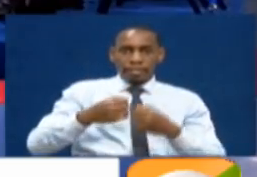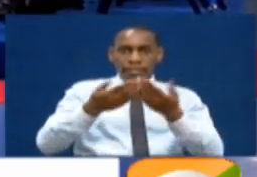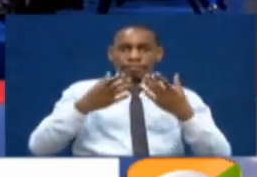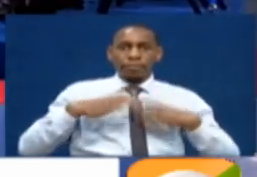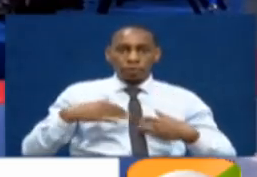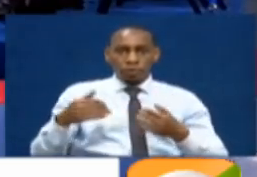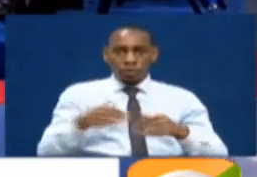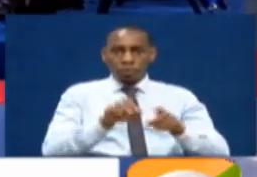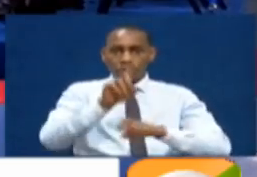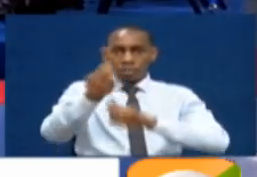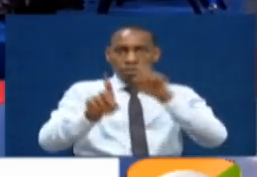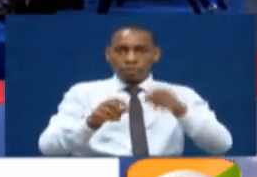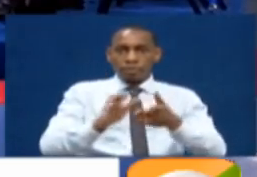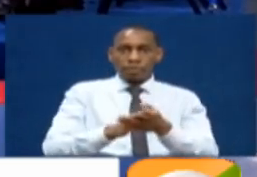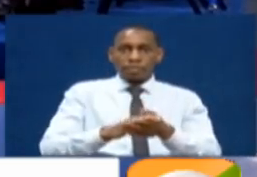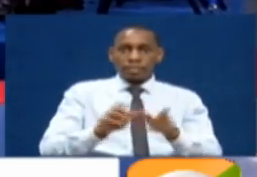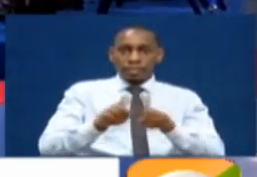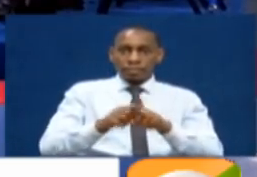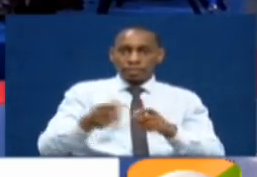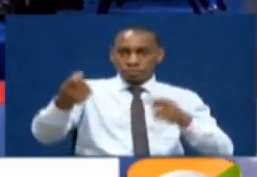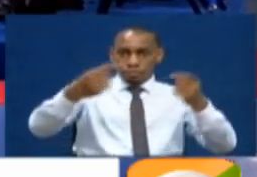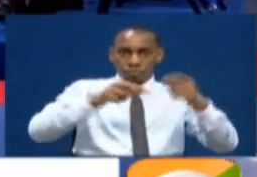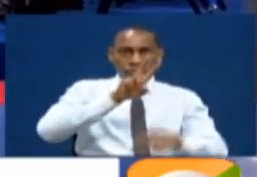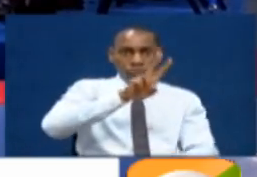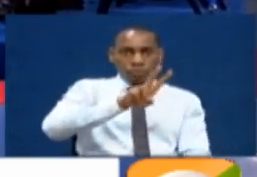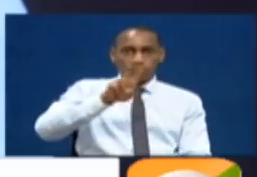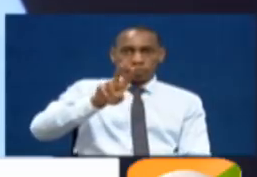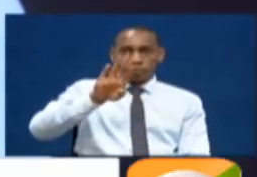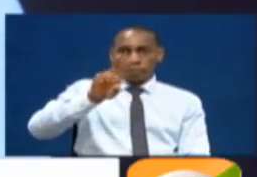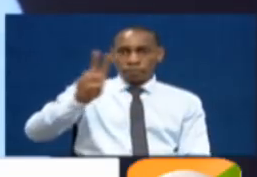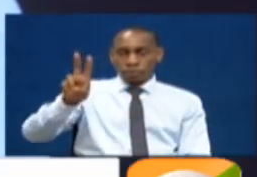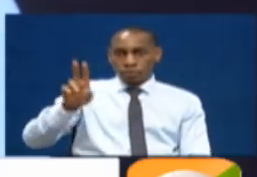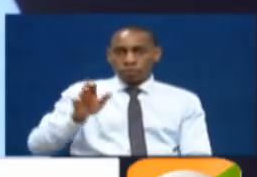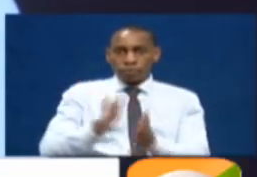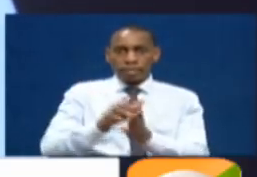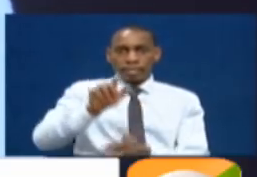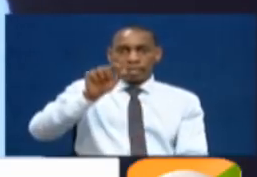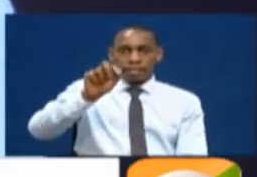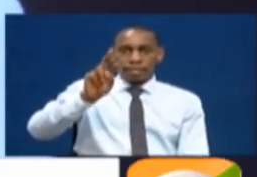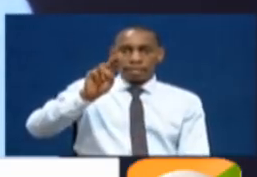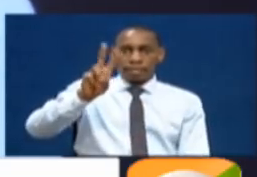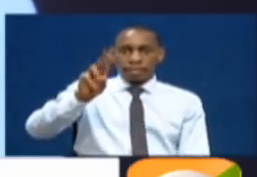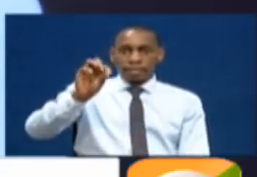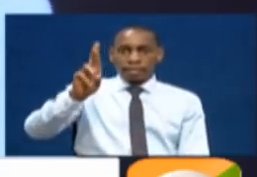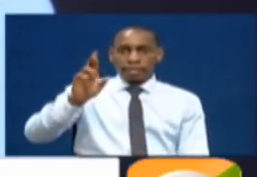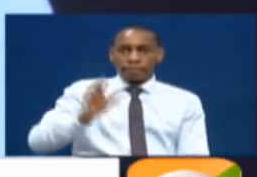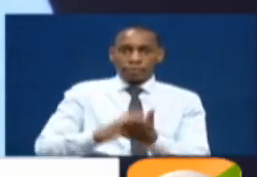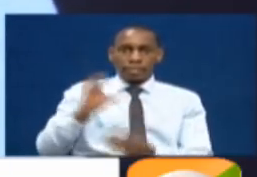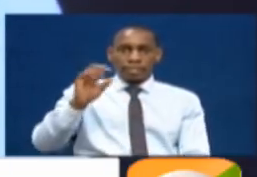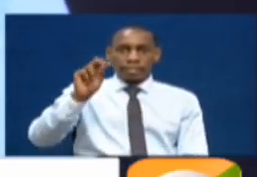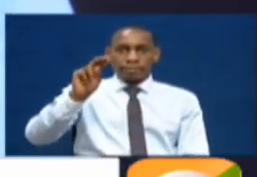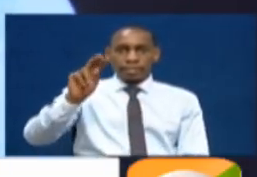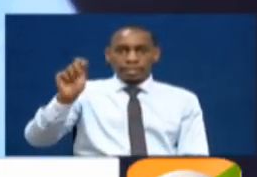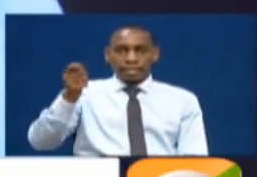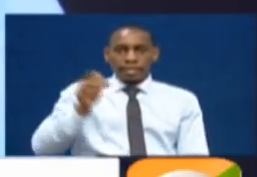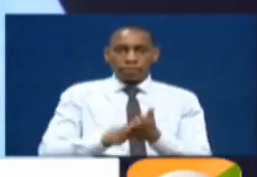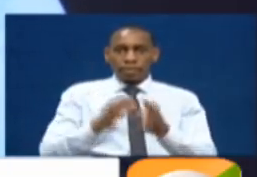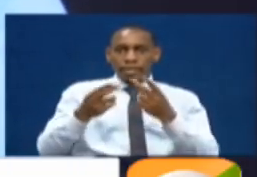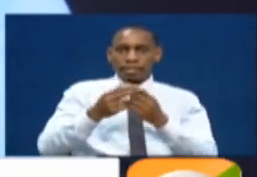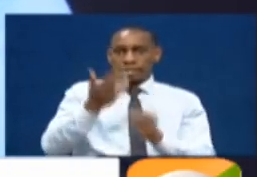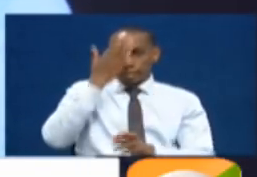all those questions. Keep your views coming as well on 22422. That's SMS line at Trevor Mbija, Citizen TV Kenya. Use the hashtag Monday Report. We're